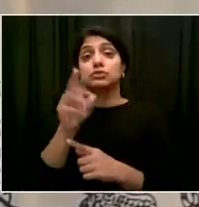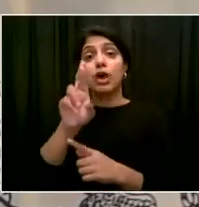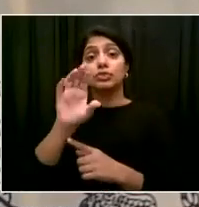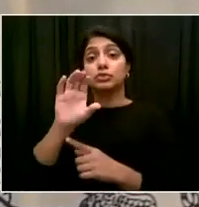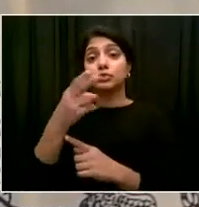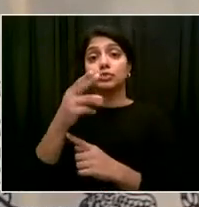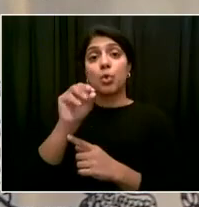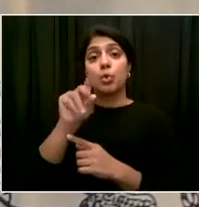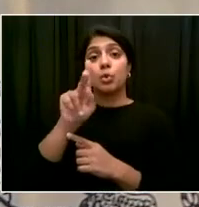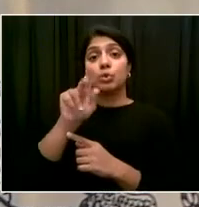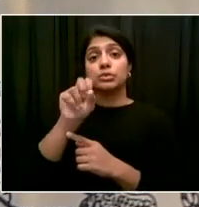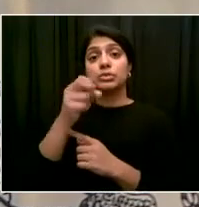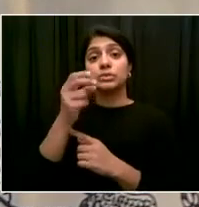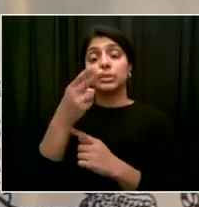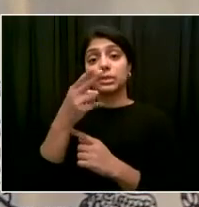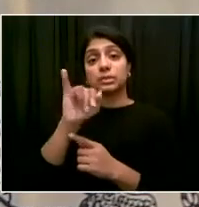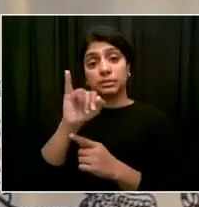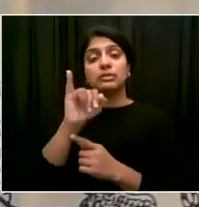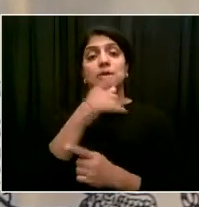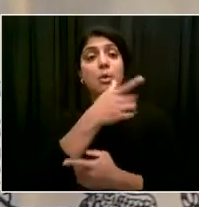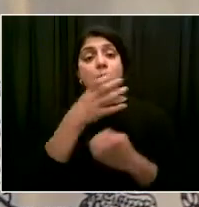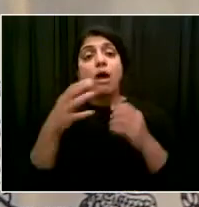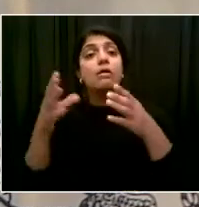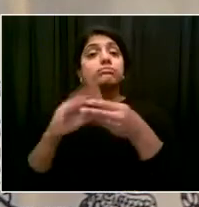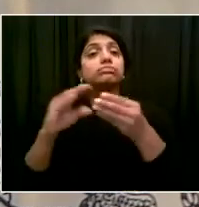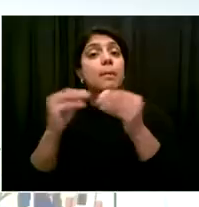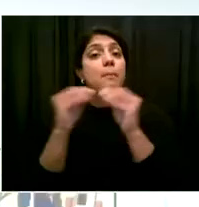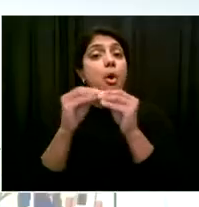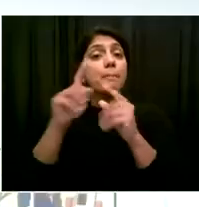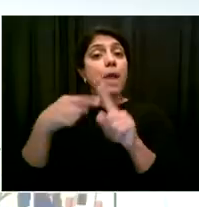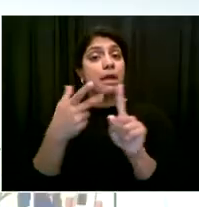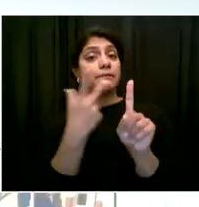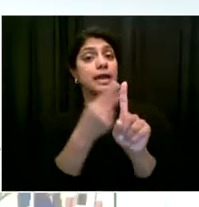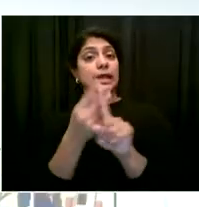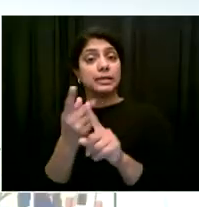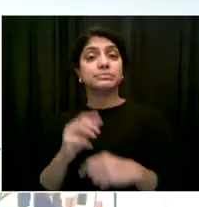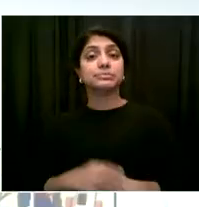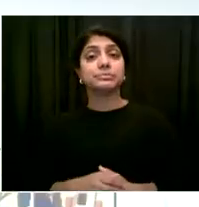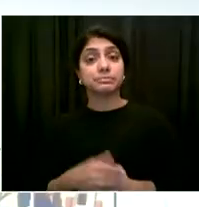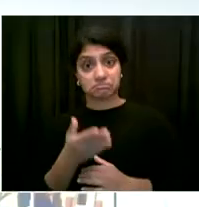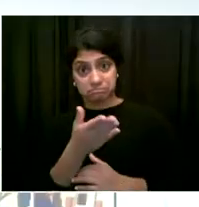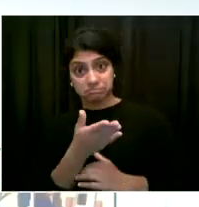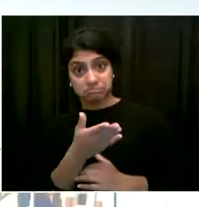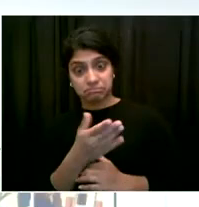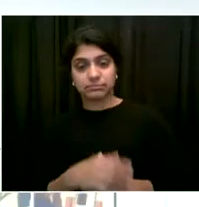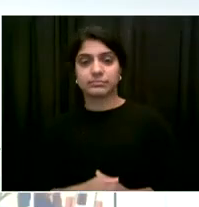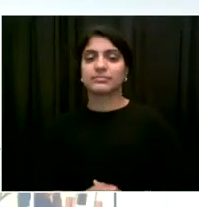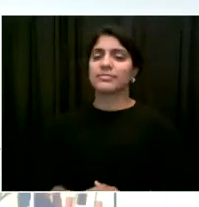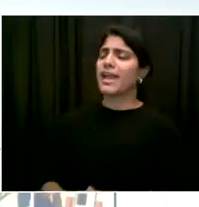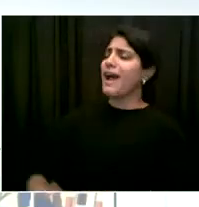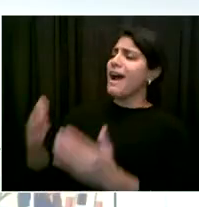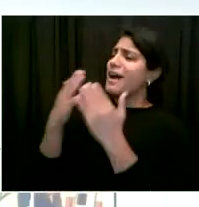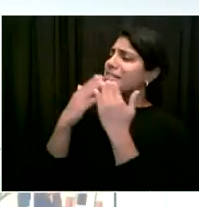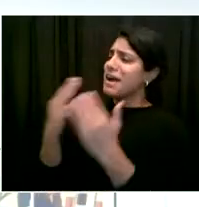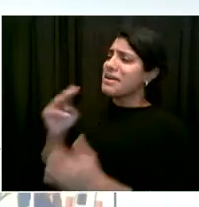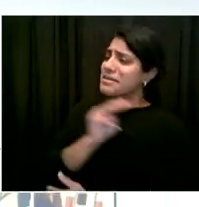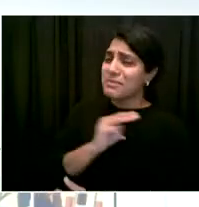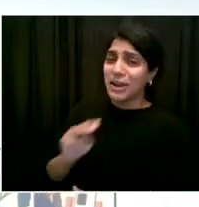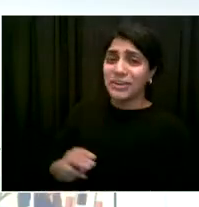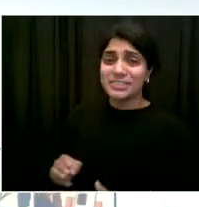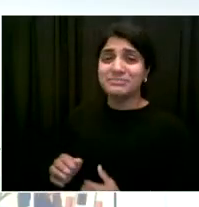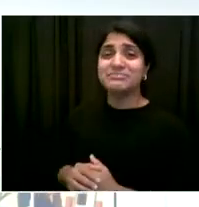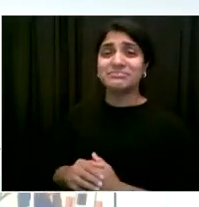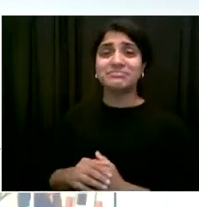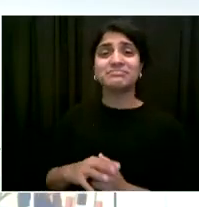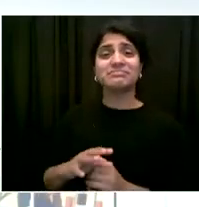Thank you so much, Mr. Mayor. More than a month ago, I issued a commissioner's advisory calling on everyone to get a booster dose